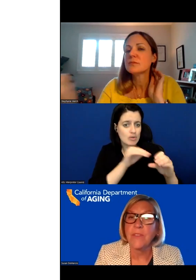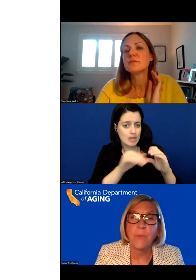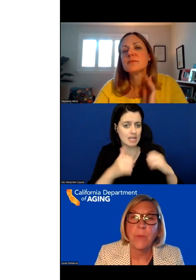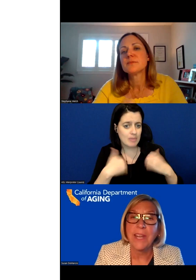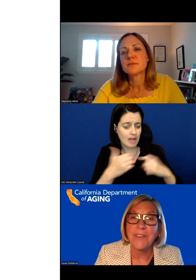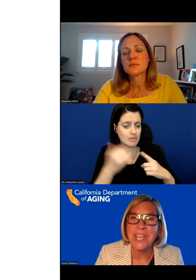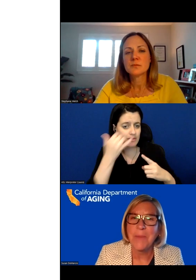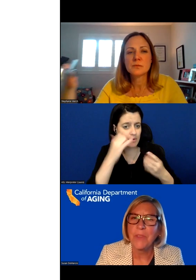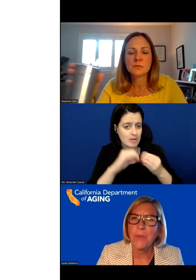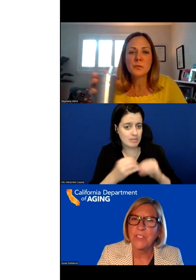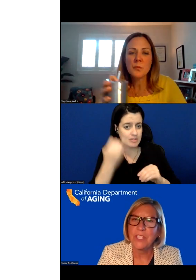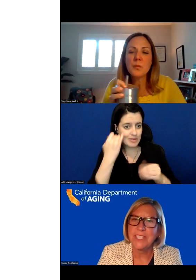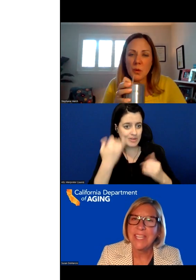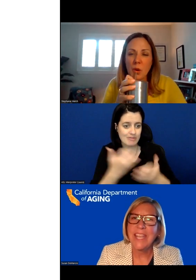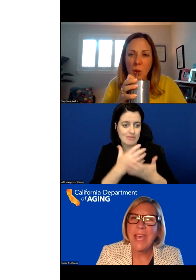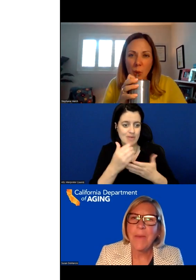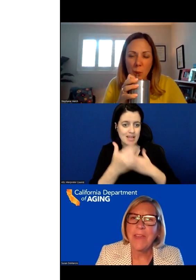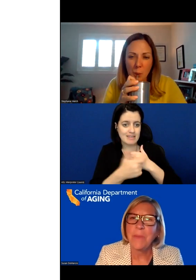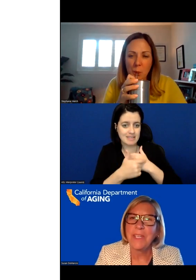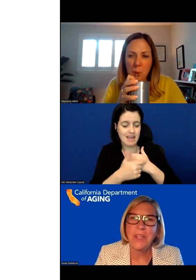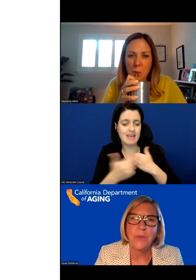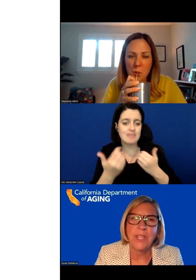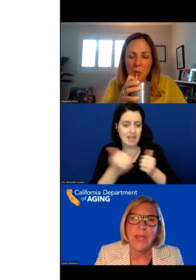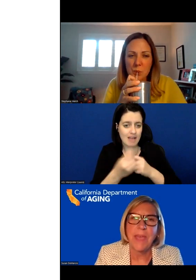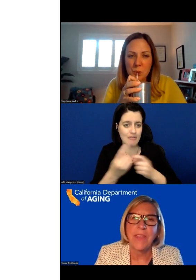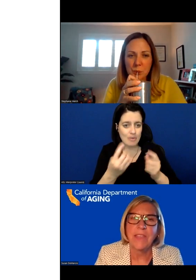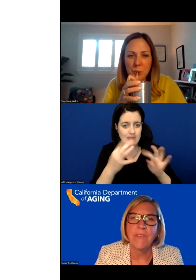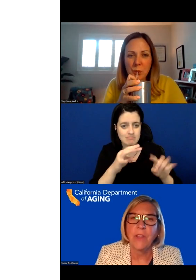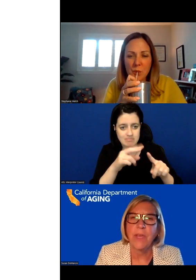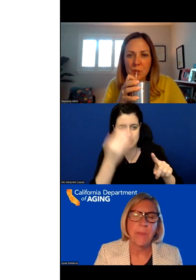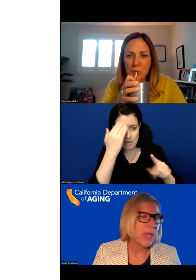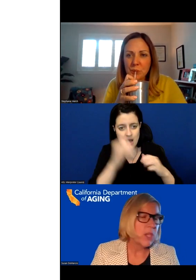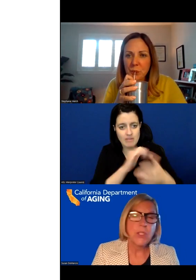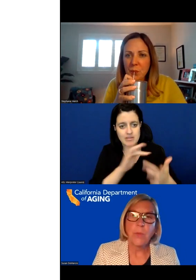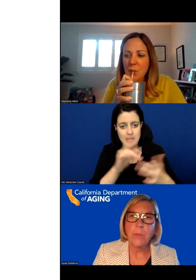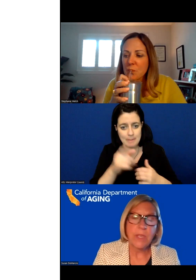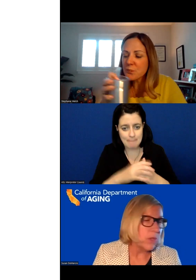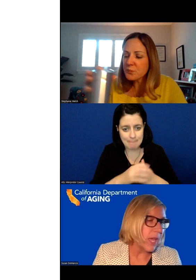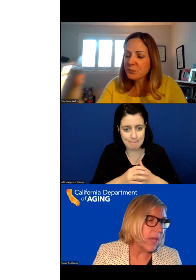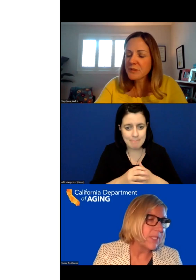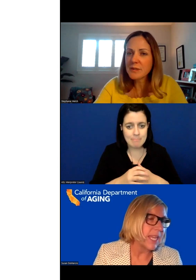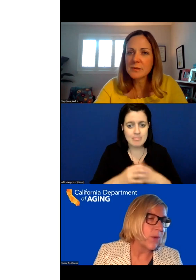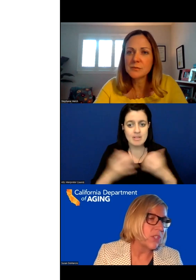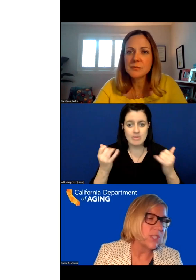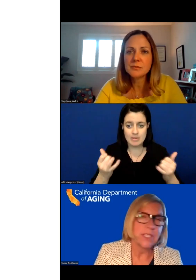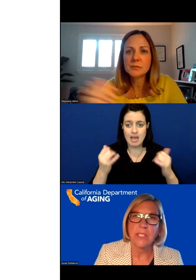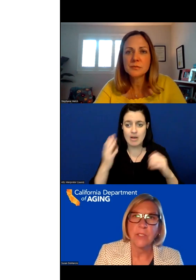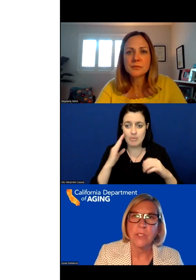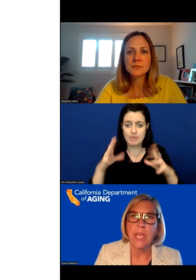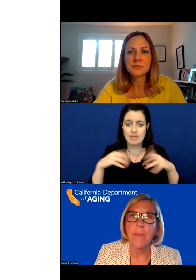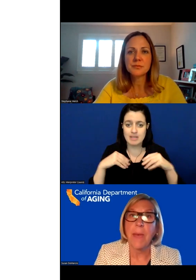so that if we run out of time with questions, everybody knows how they can follow up. So we will take